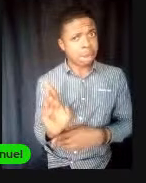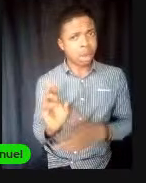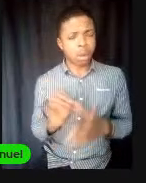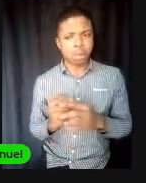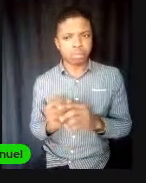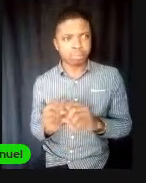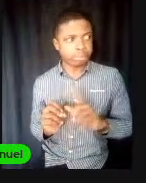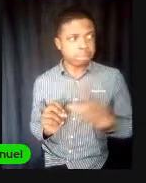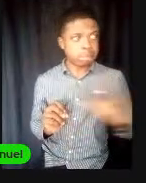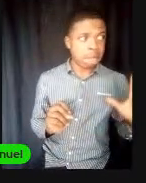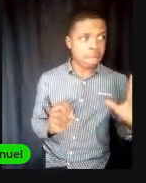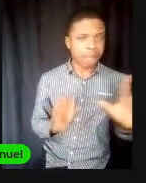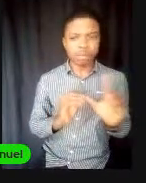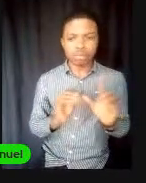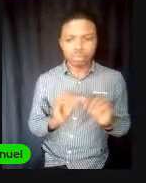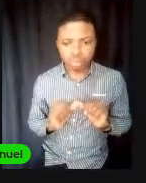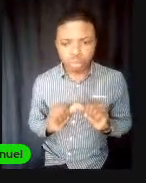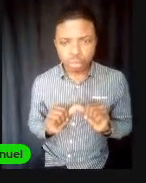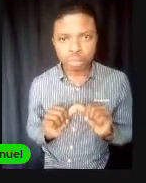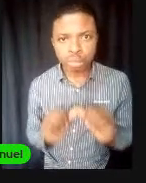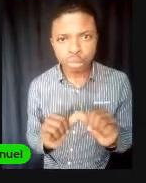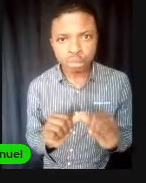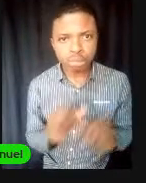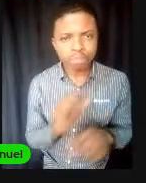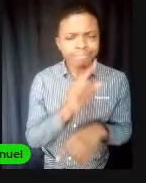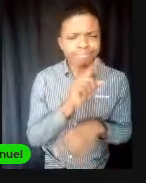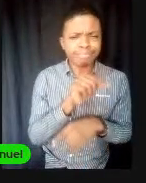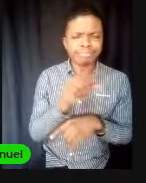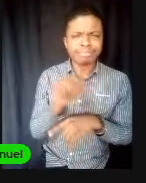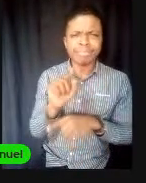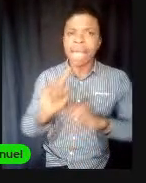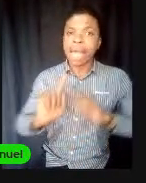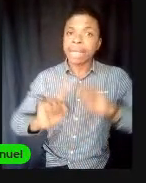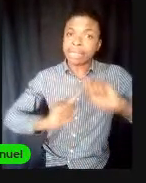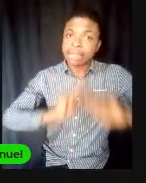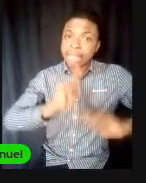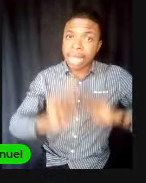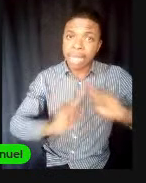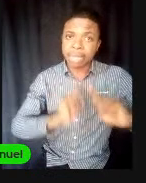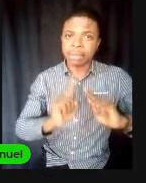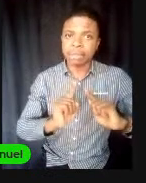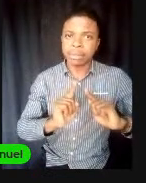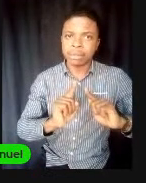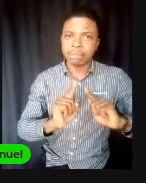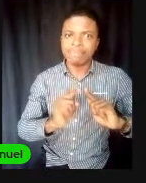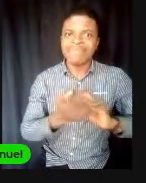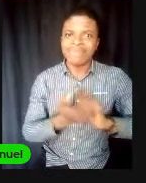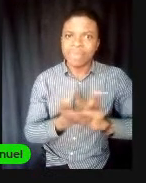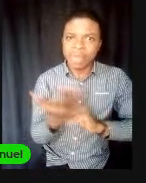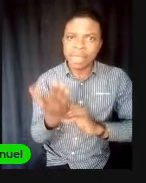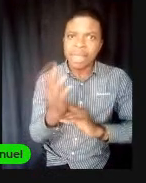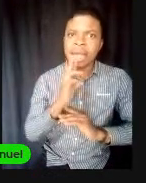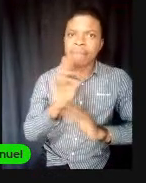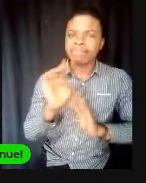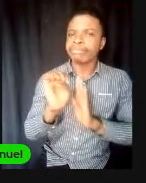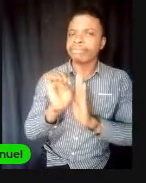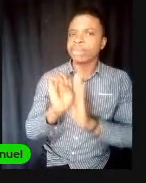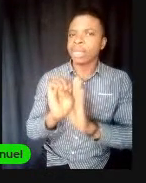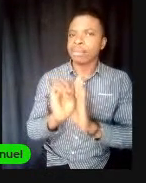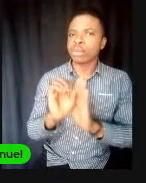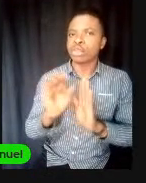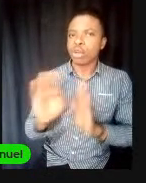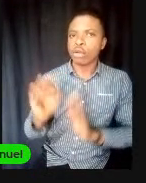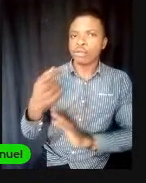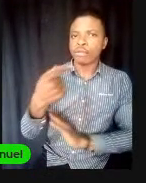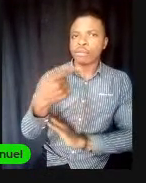going. Those are signs. It's part of graphic design. It's sending a message. That is the bottom